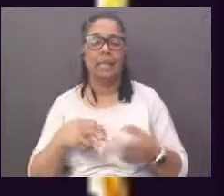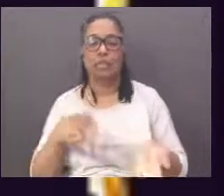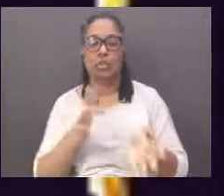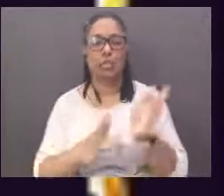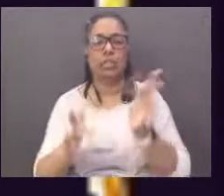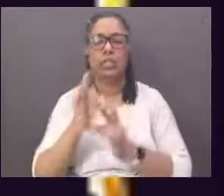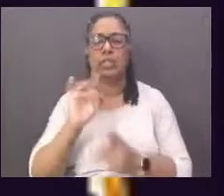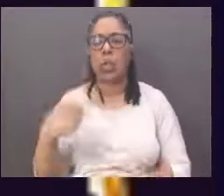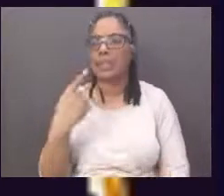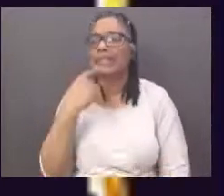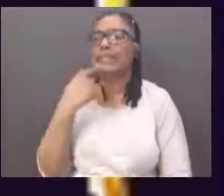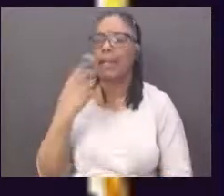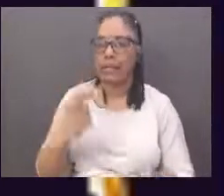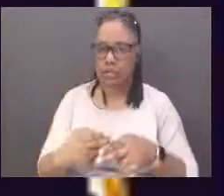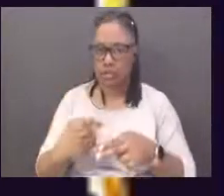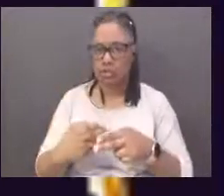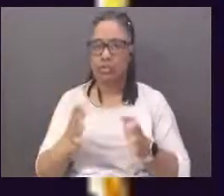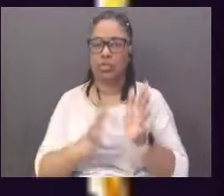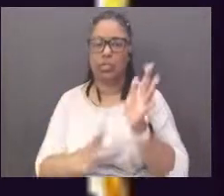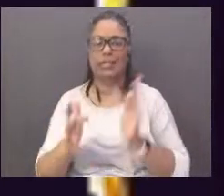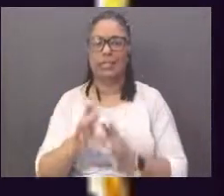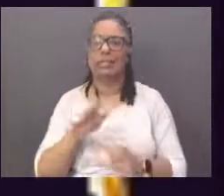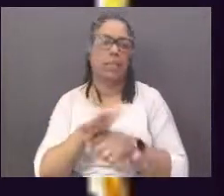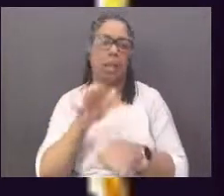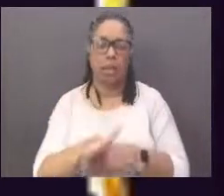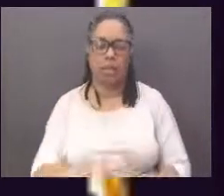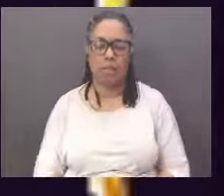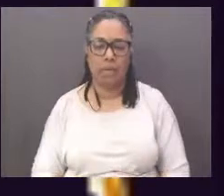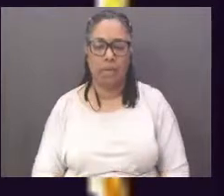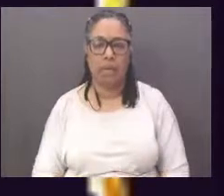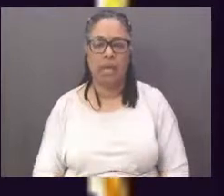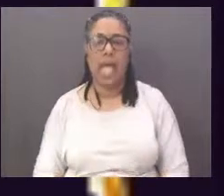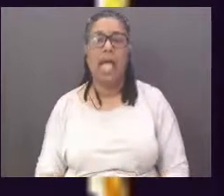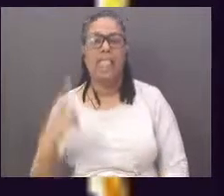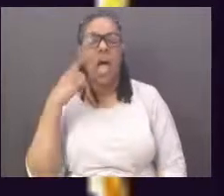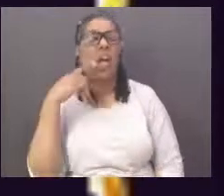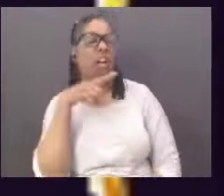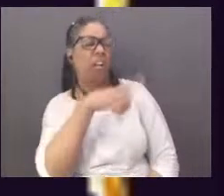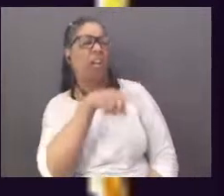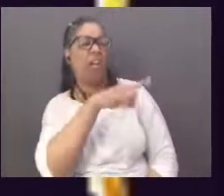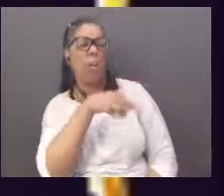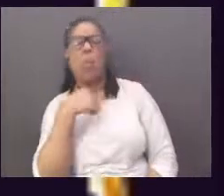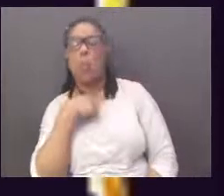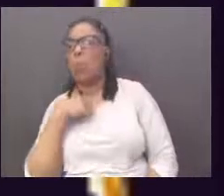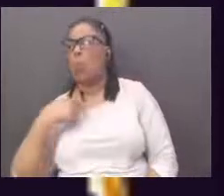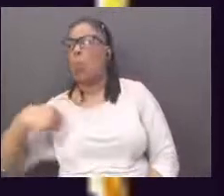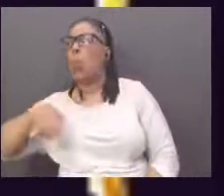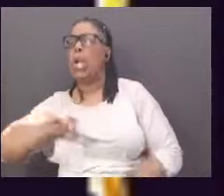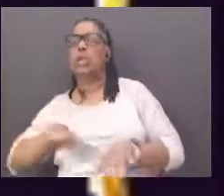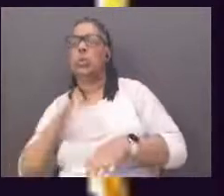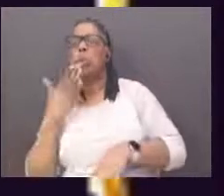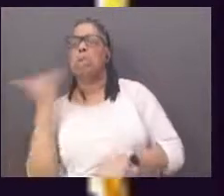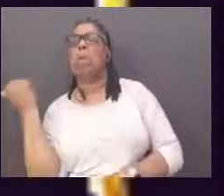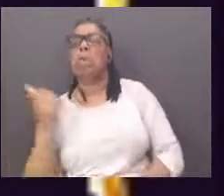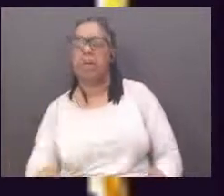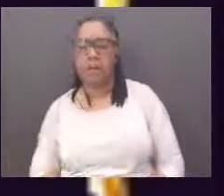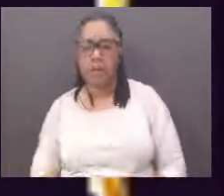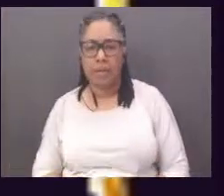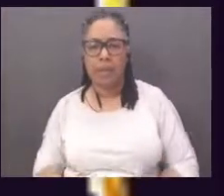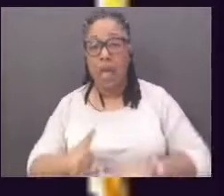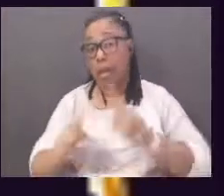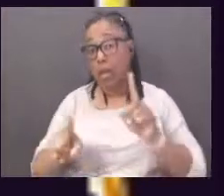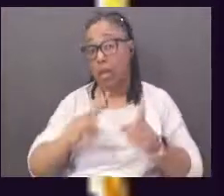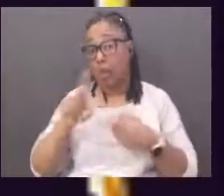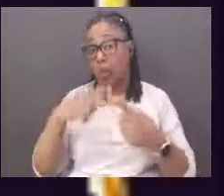what anybody else can do and quite likely do it better. However, when you decide to take on